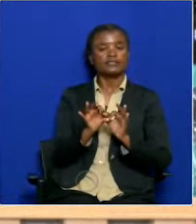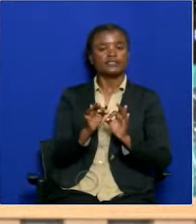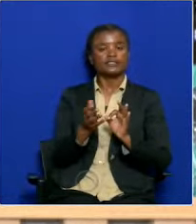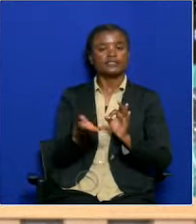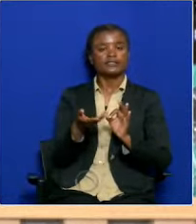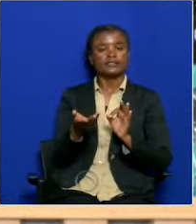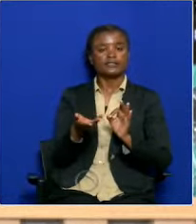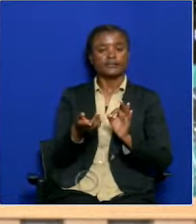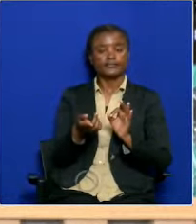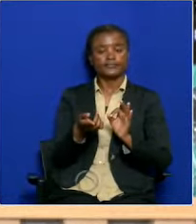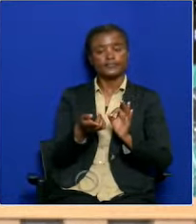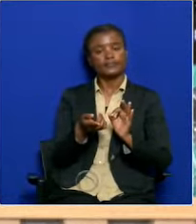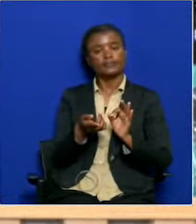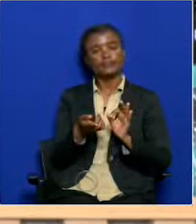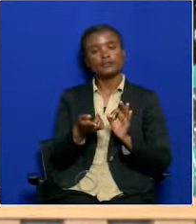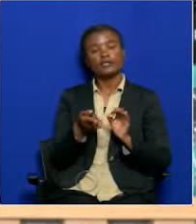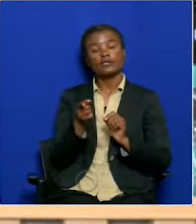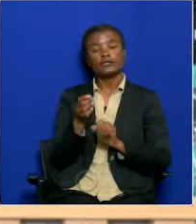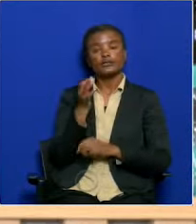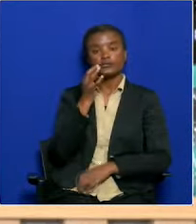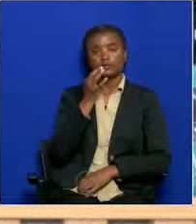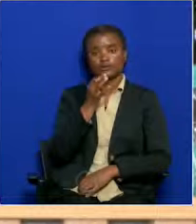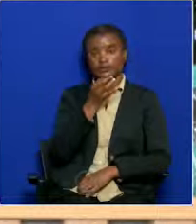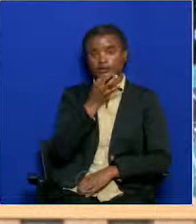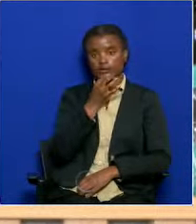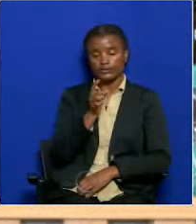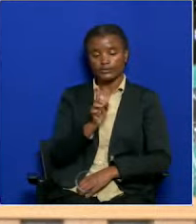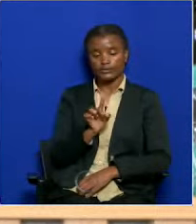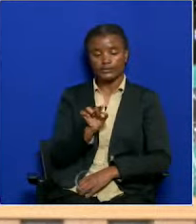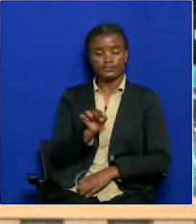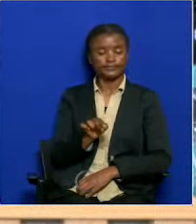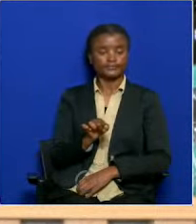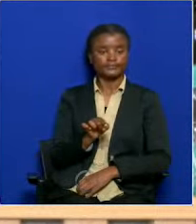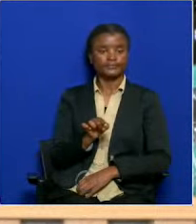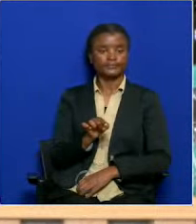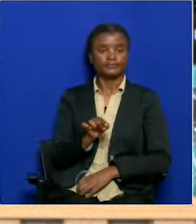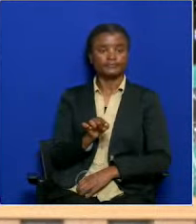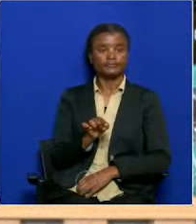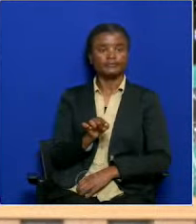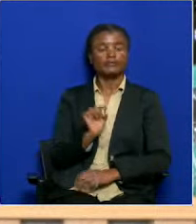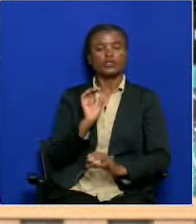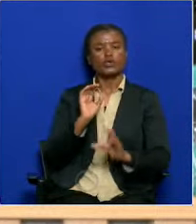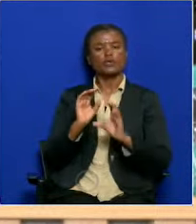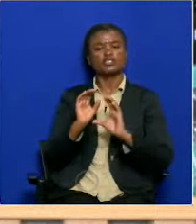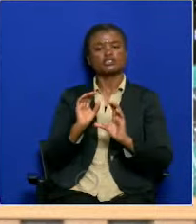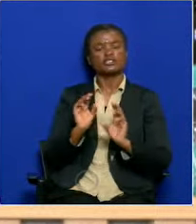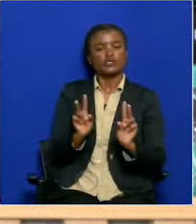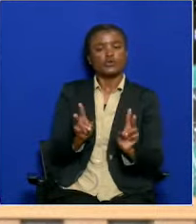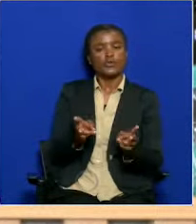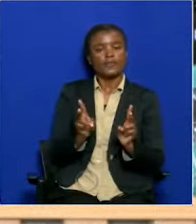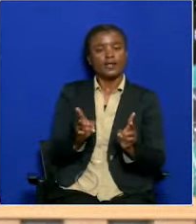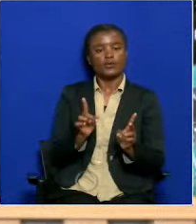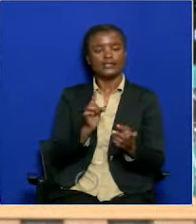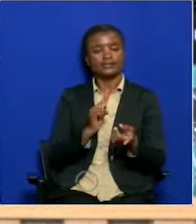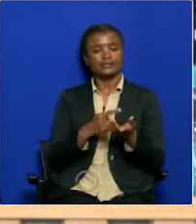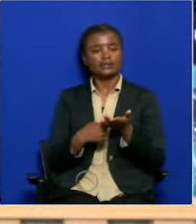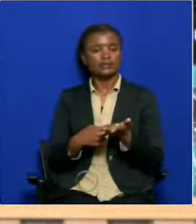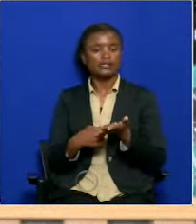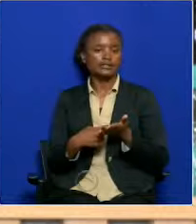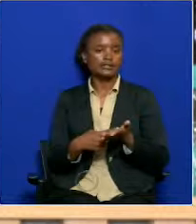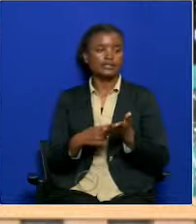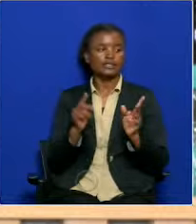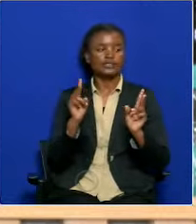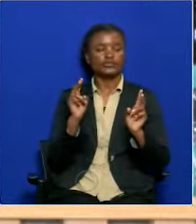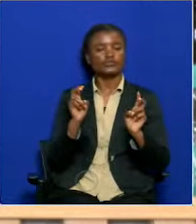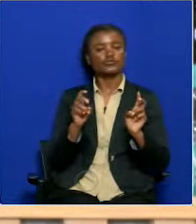that the communications generally consisted of discussions concerning matter already in the public